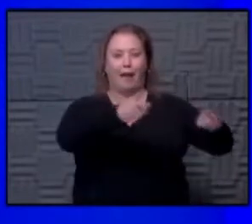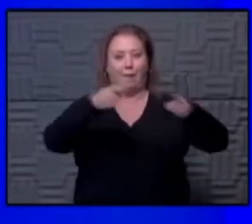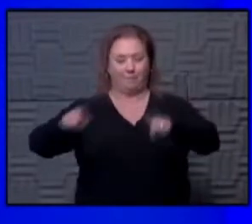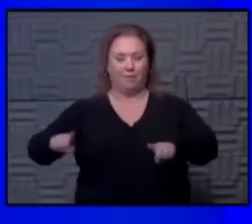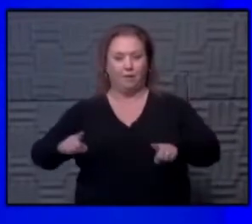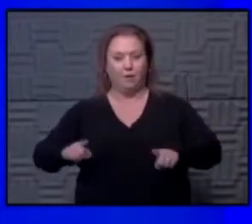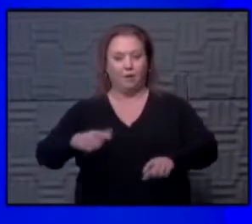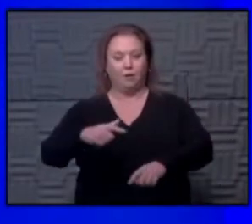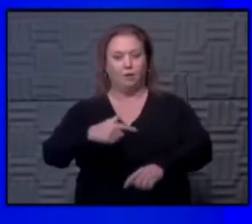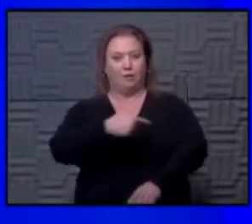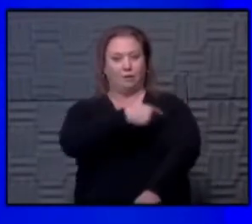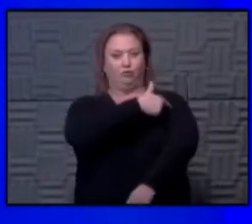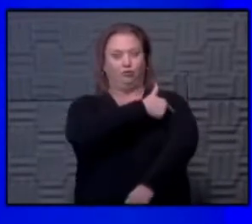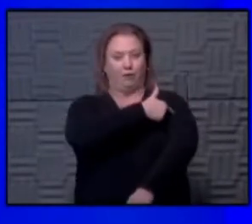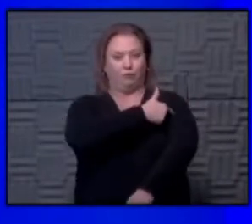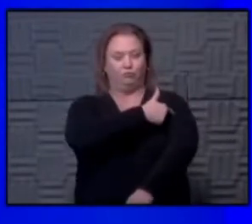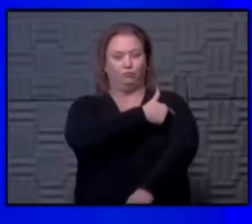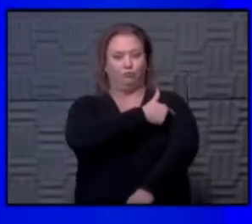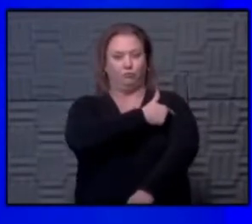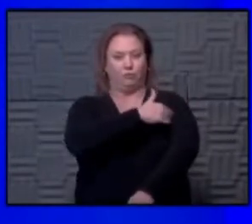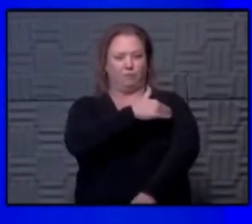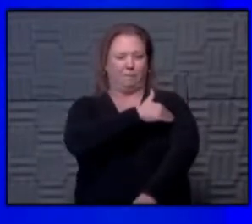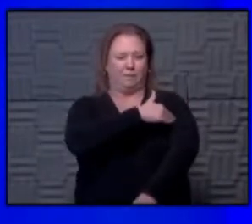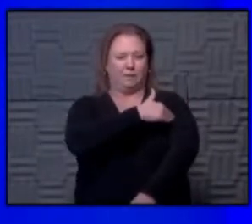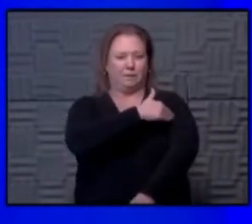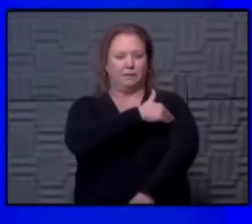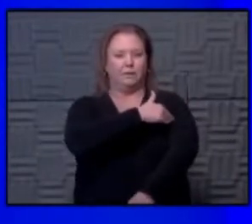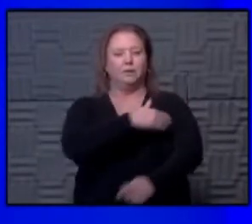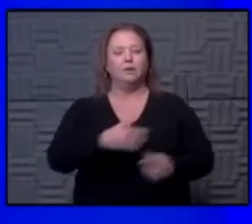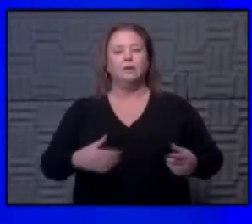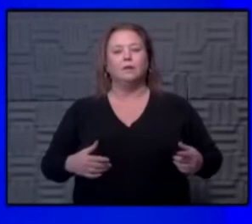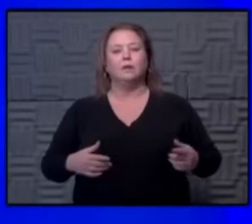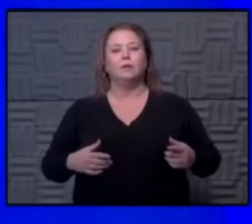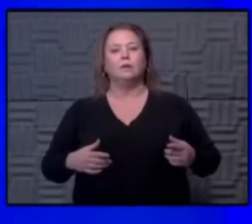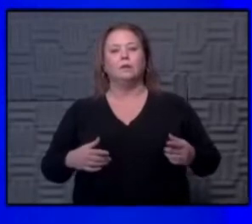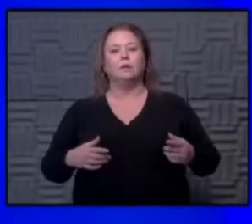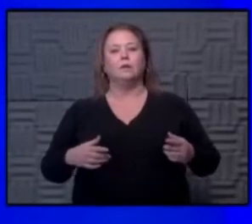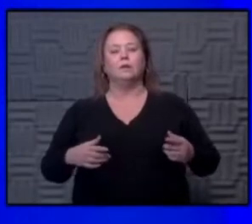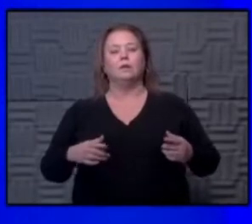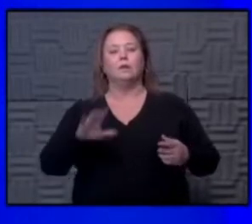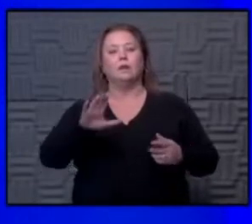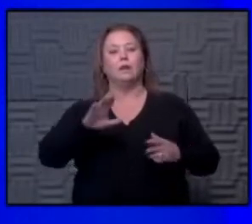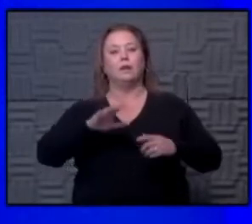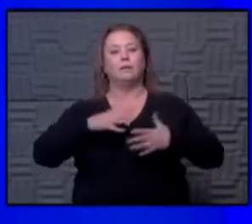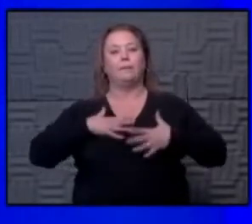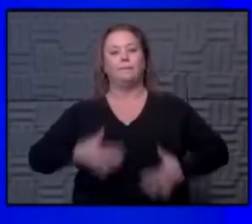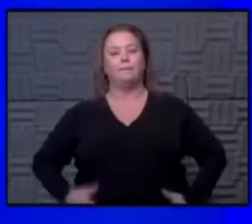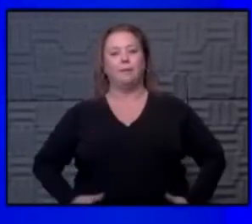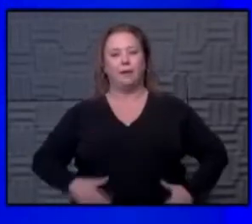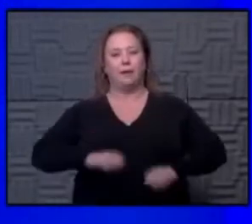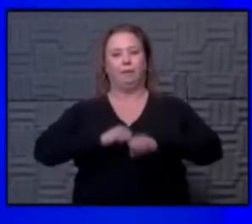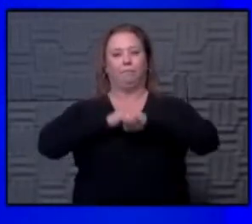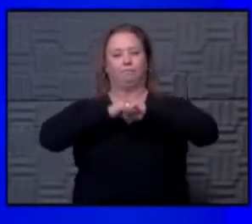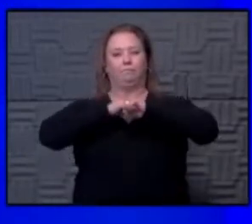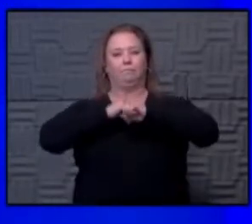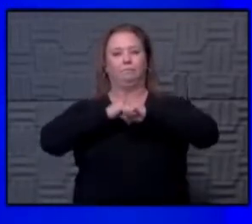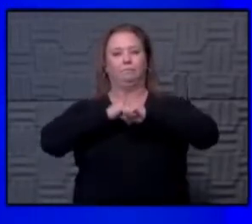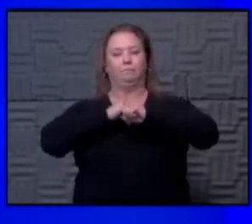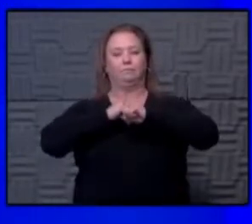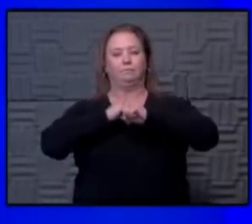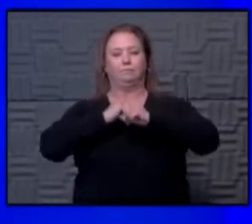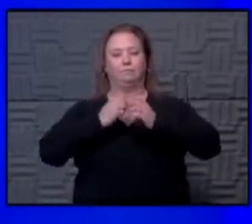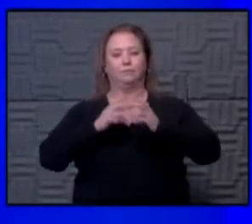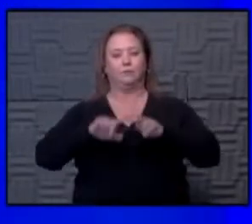happens is you get that injection into your muscle, into your deltoid, and that starts these immune complexes and these immune